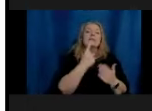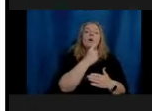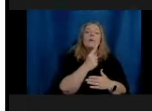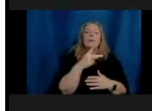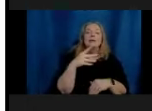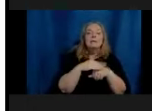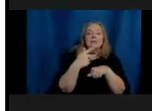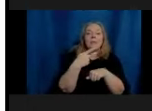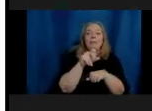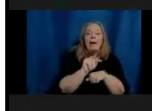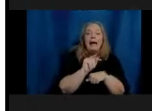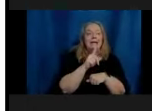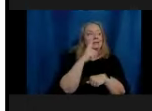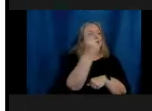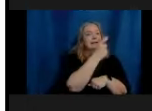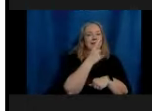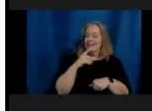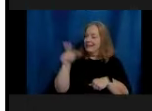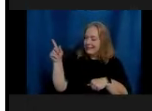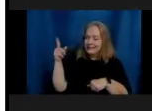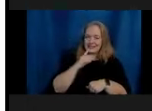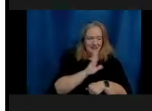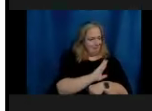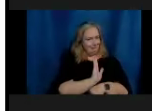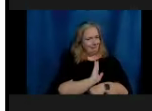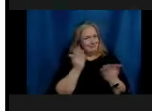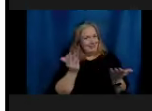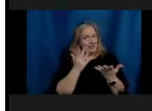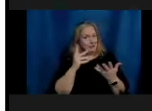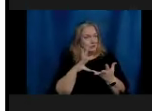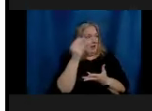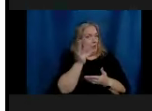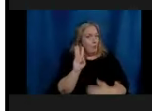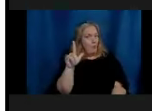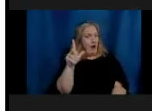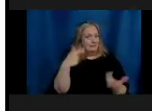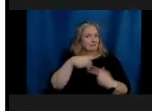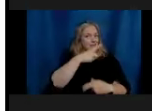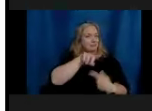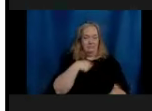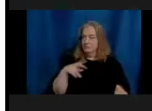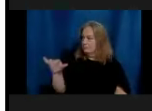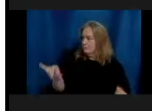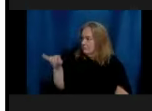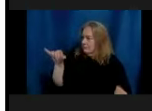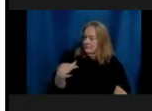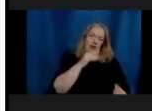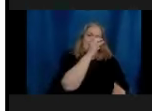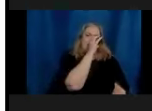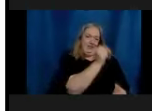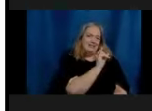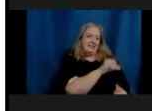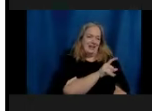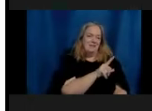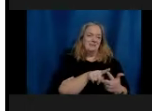range. And then I quickly learned that quails are, just out here wild in Boise. And the image on the